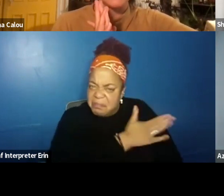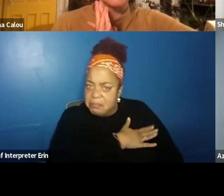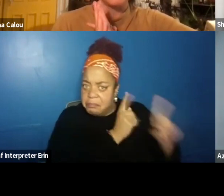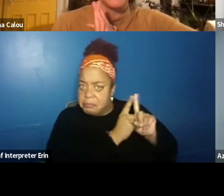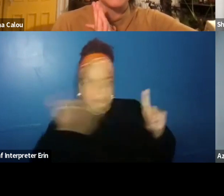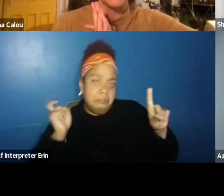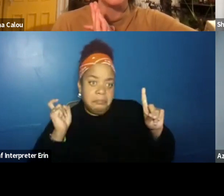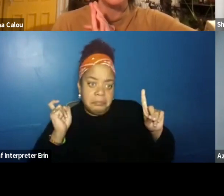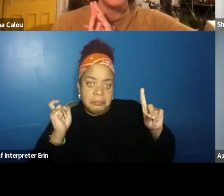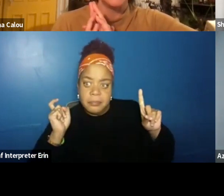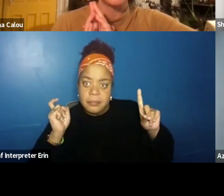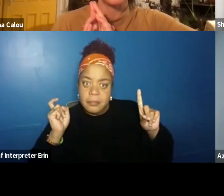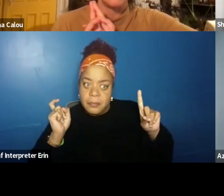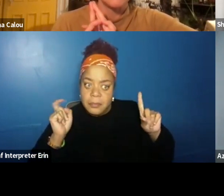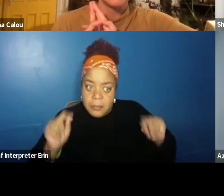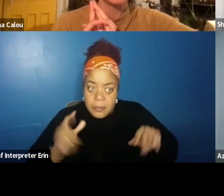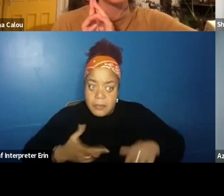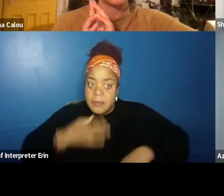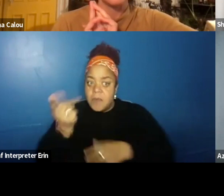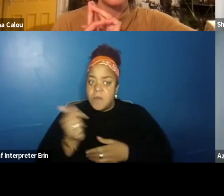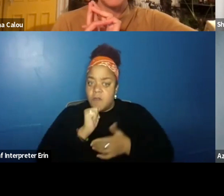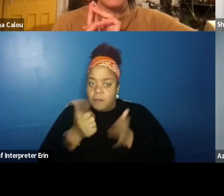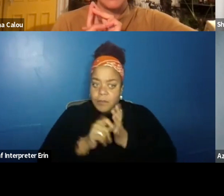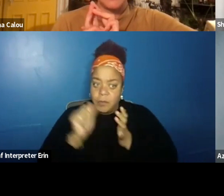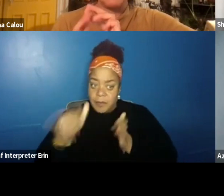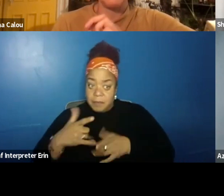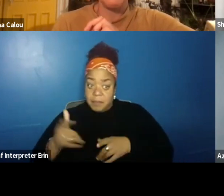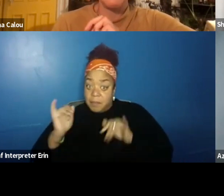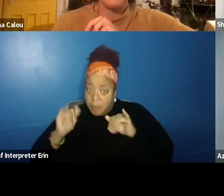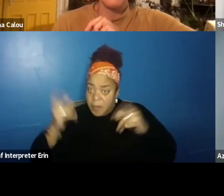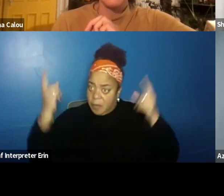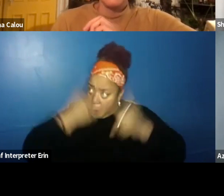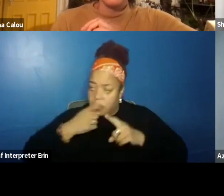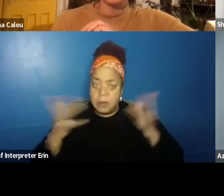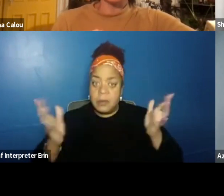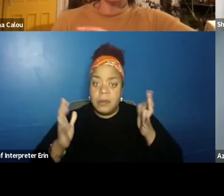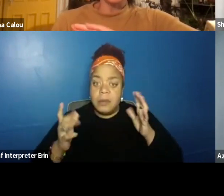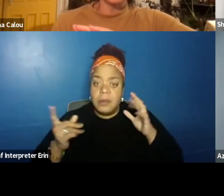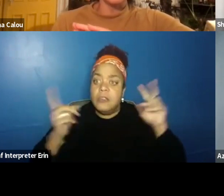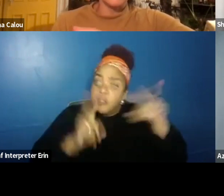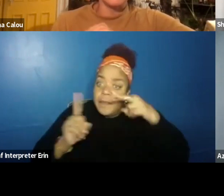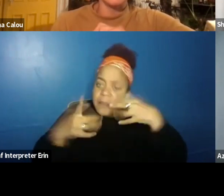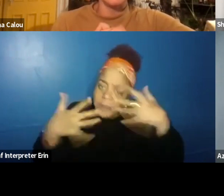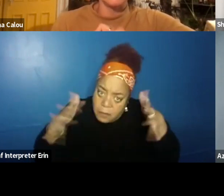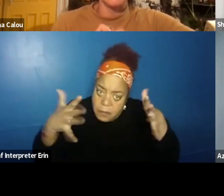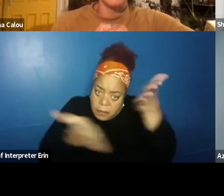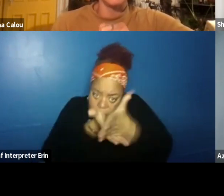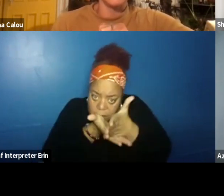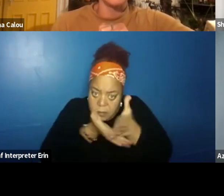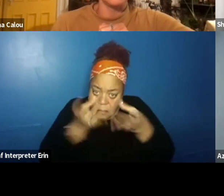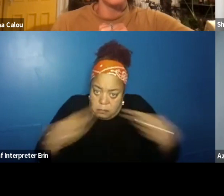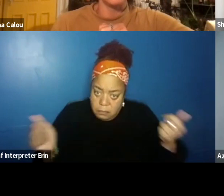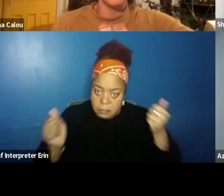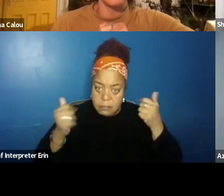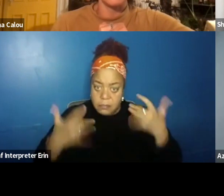that surveillance of Black and Brown communities causes. They're actually expanding it. There's no such thing as a